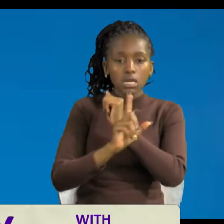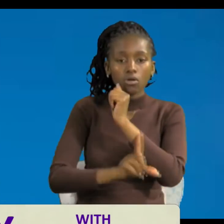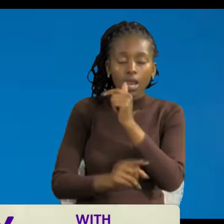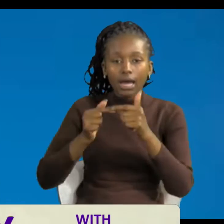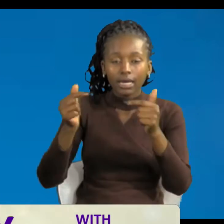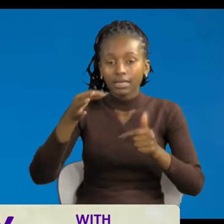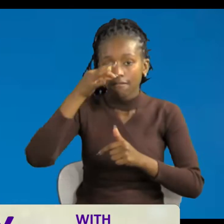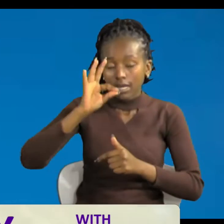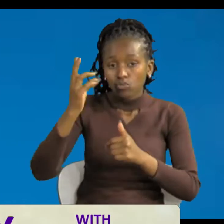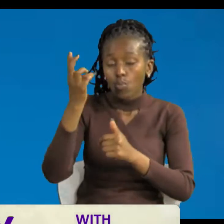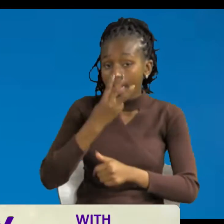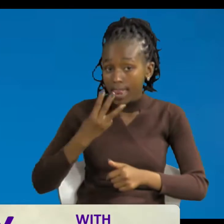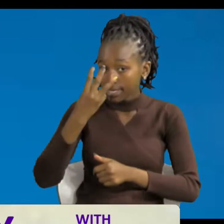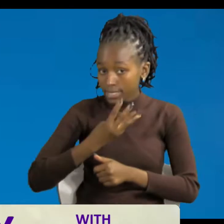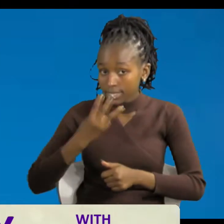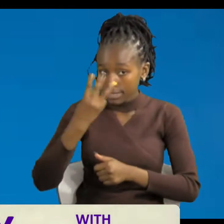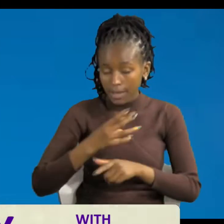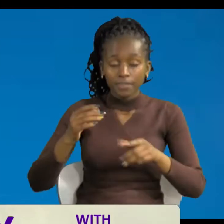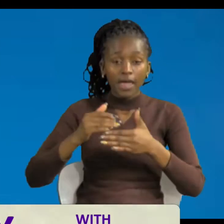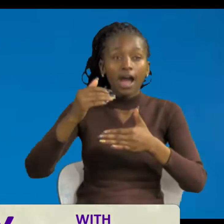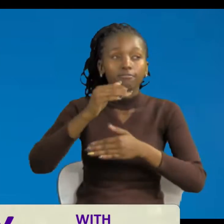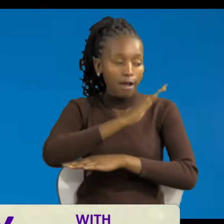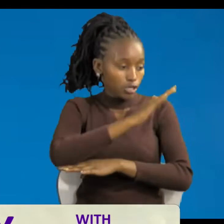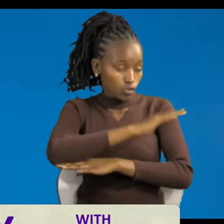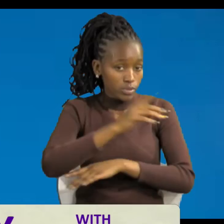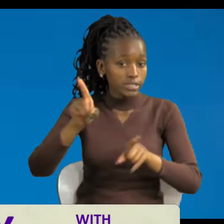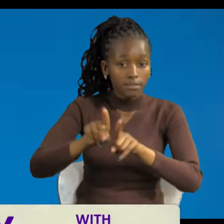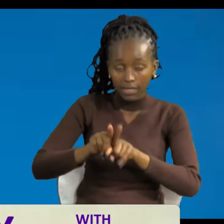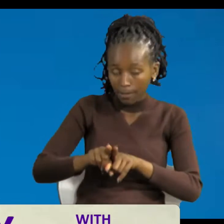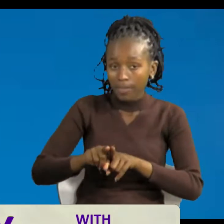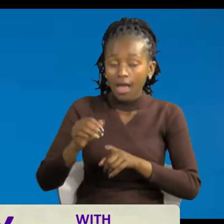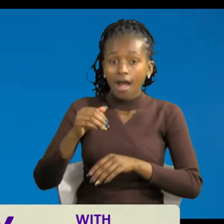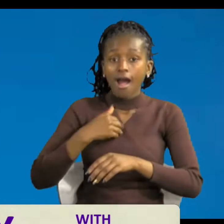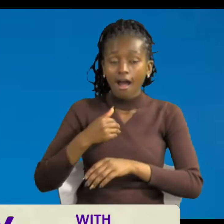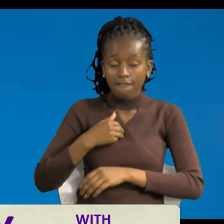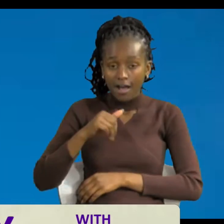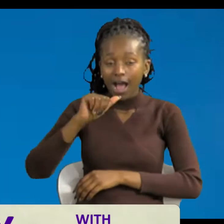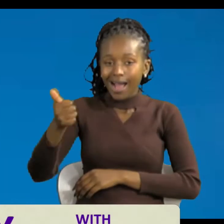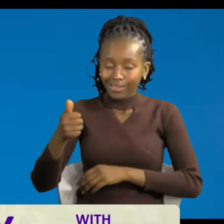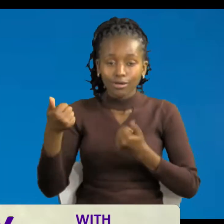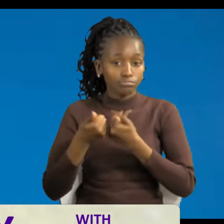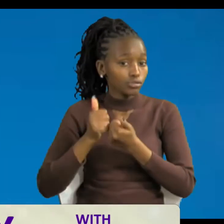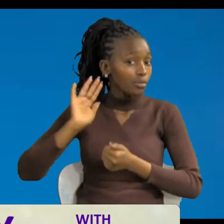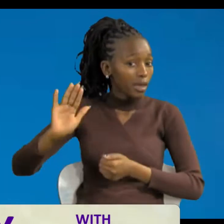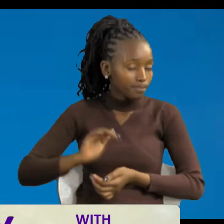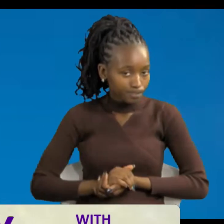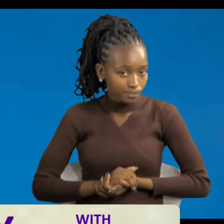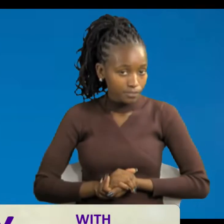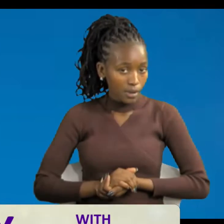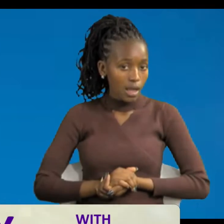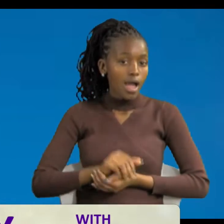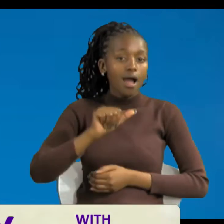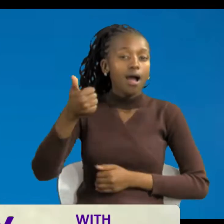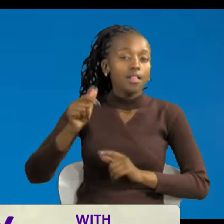on Wednesday. That is afternoon. Well, they'll be playing in the round of 16 March. When you look at the